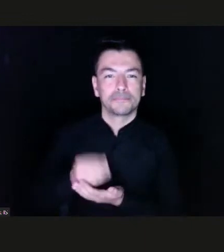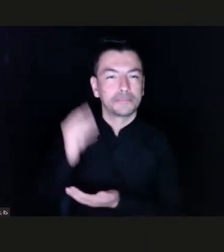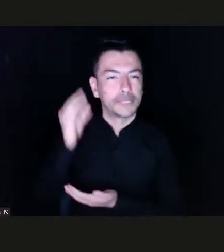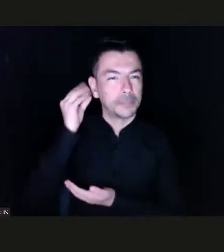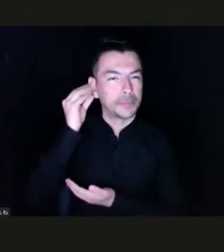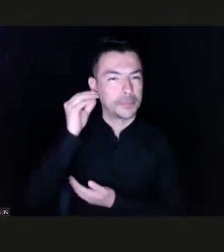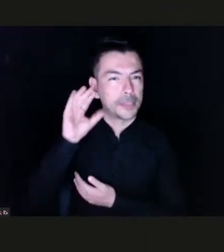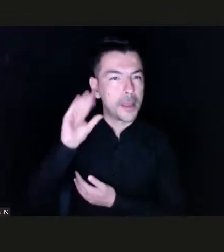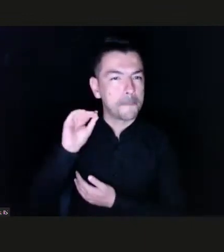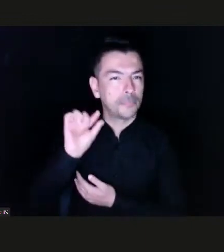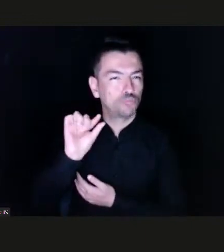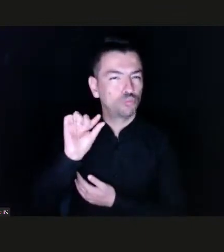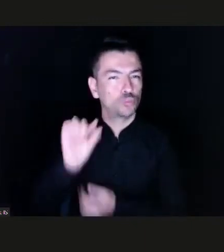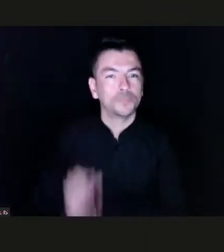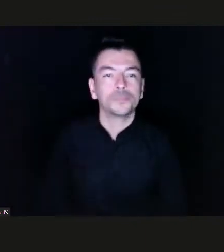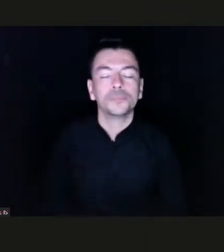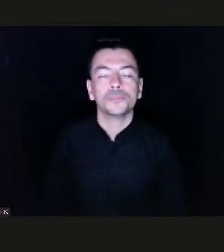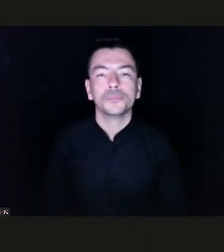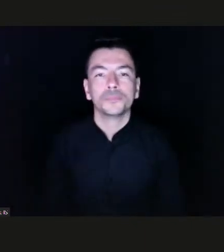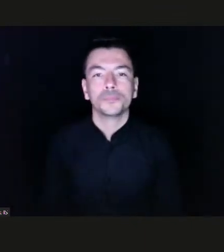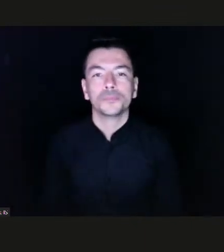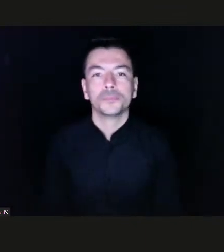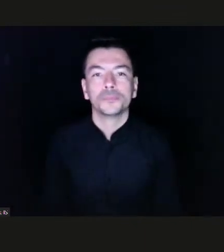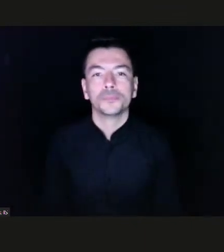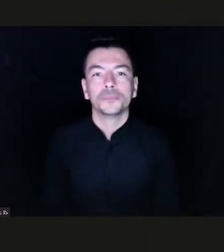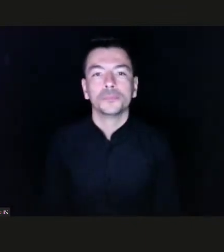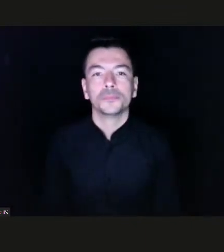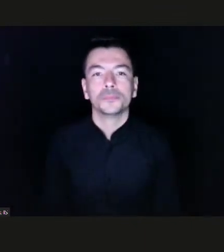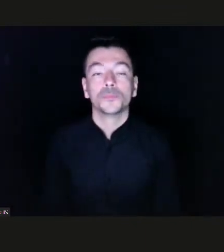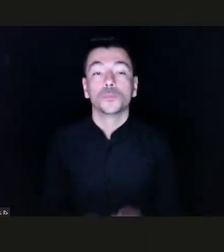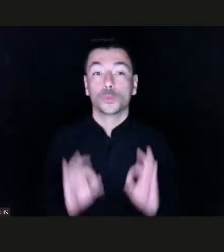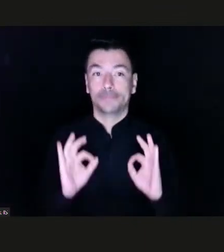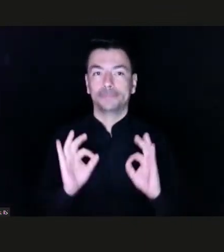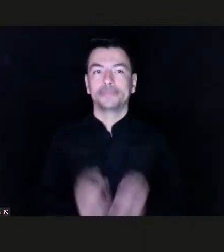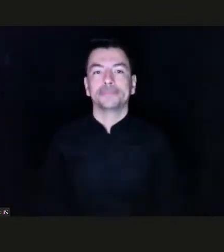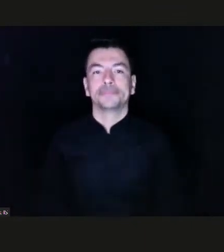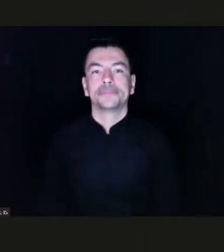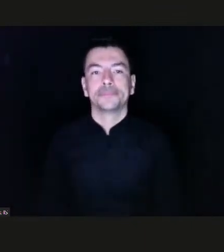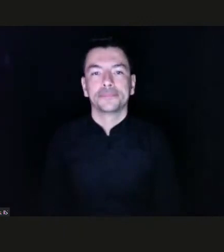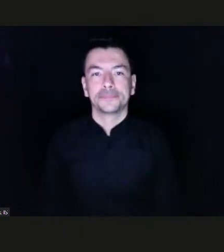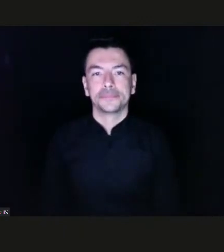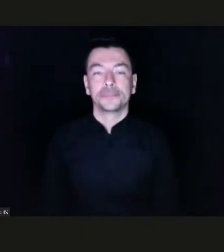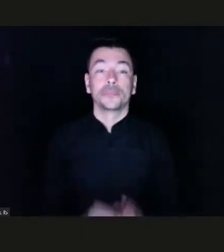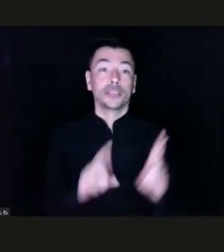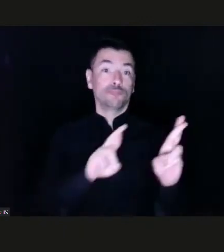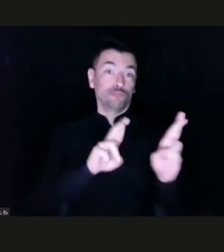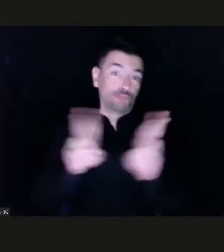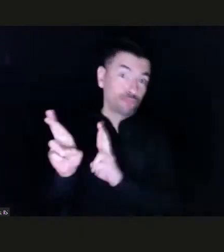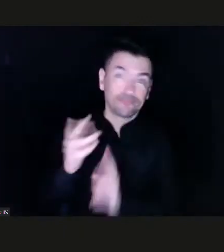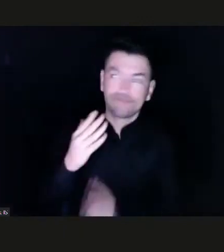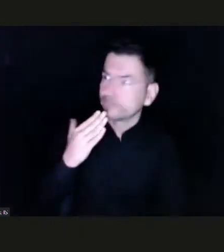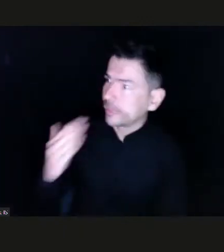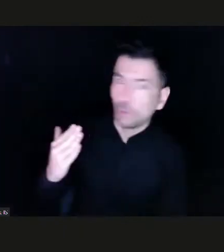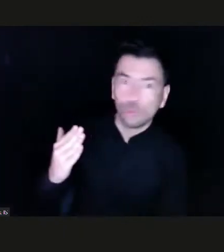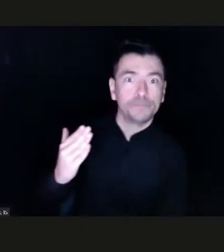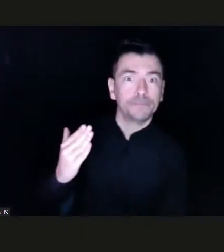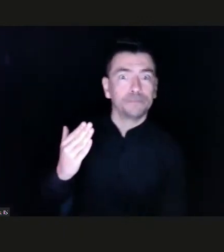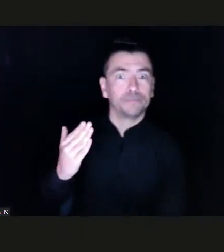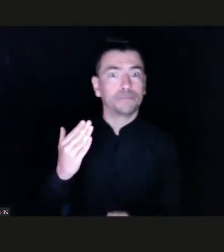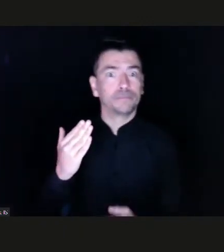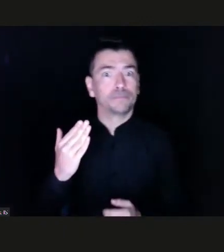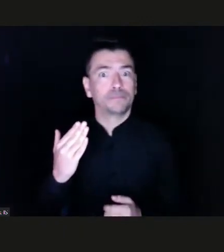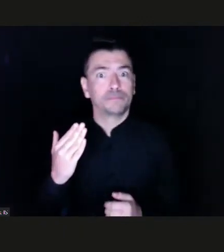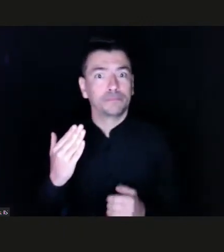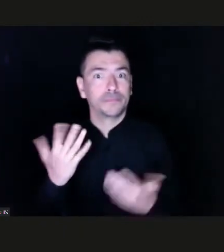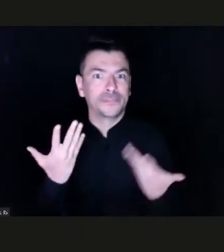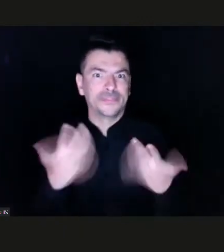Lido. And of course, he is the Director of International Trade and Integration Division at the Economic Commission for Latin